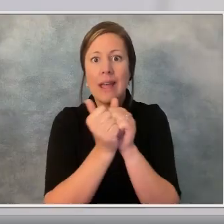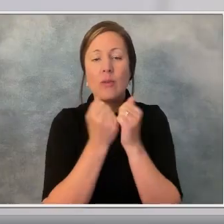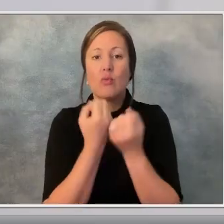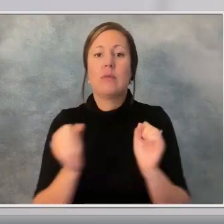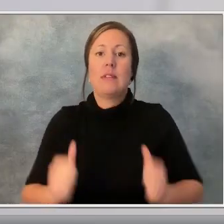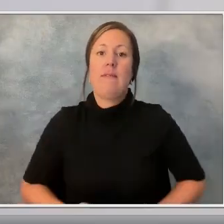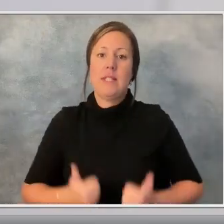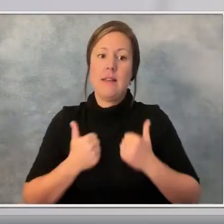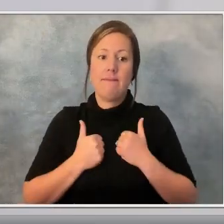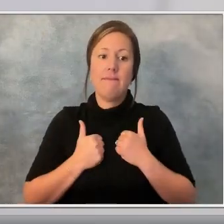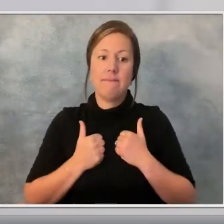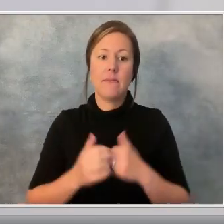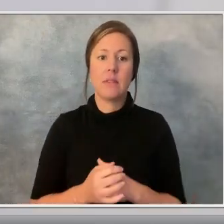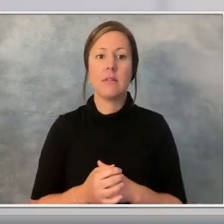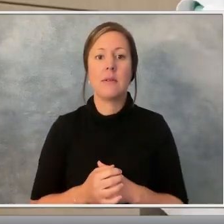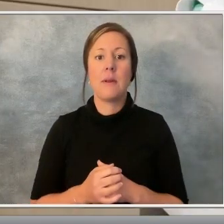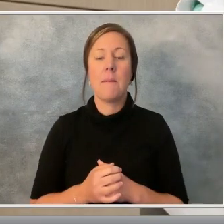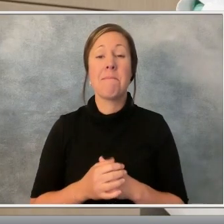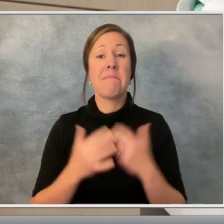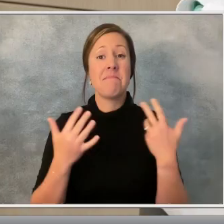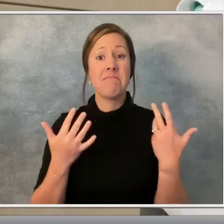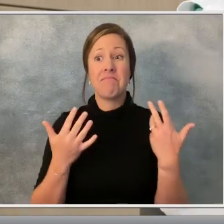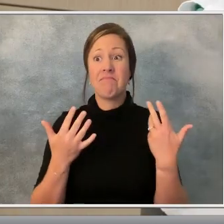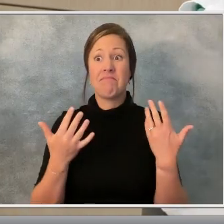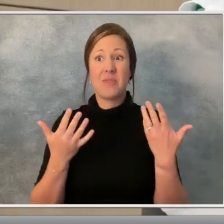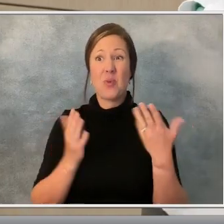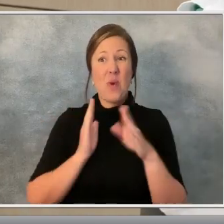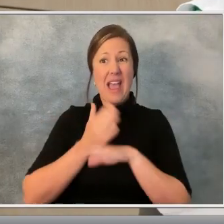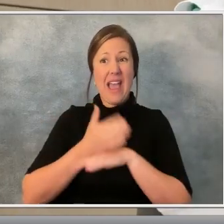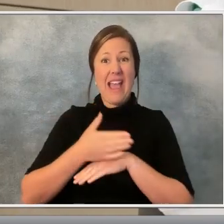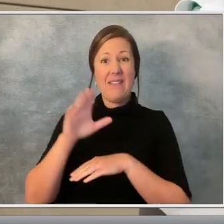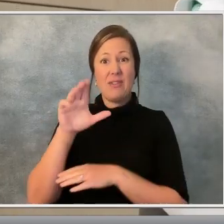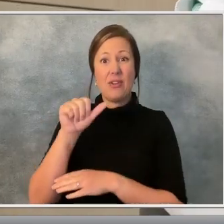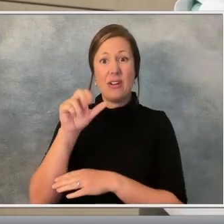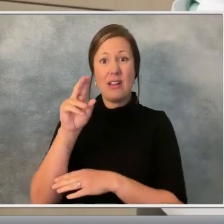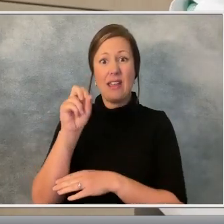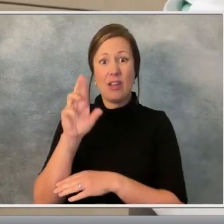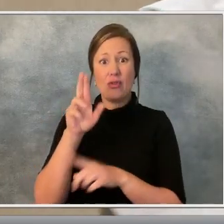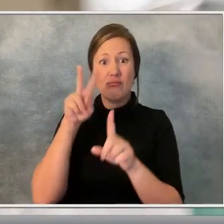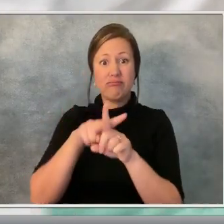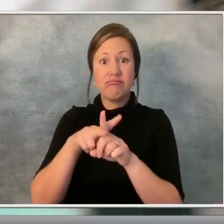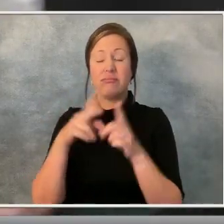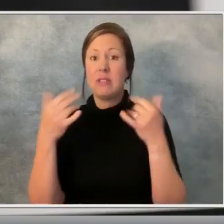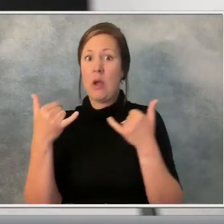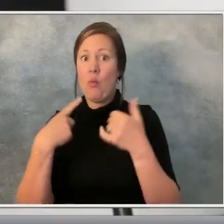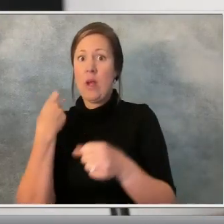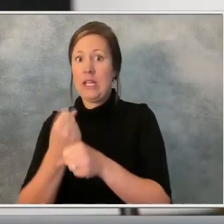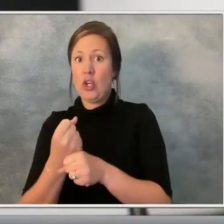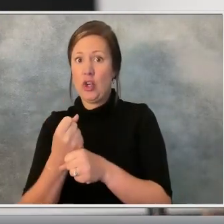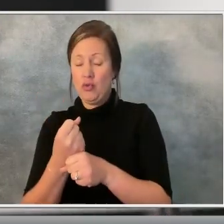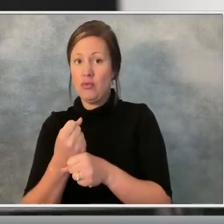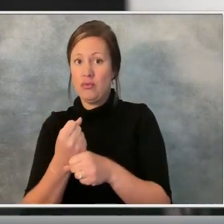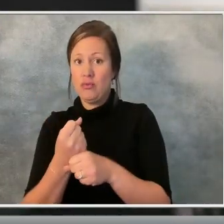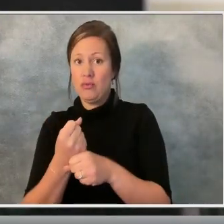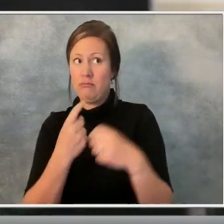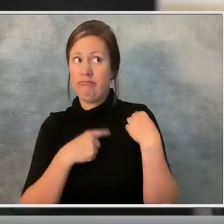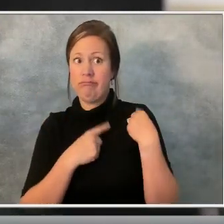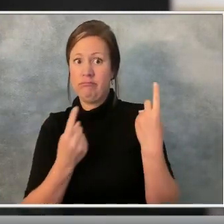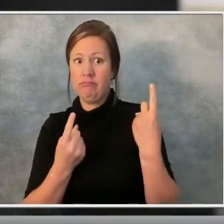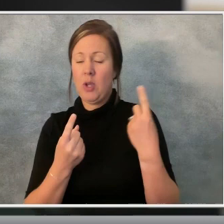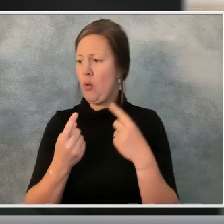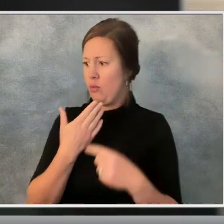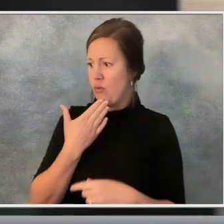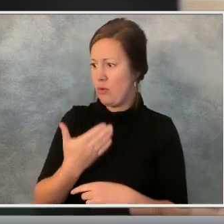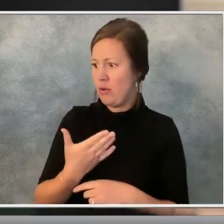You're a year out now, no sign of any cancer, which is perfect. Oh, good. Yeah. Wait a minute. This is my year. This is your